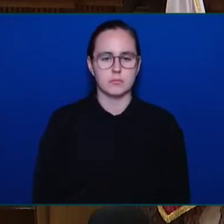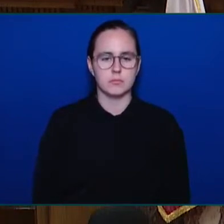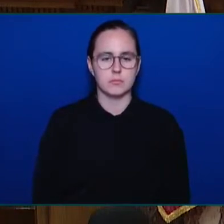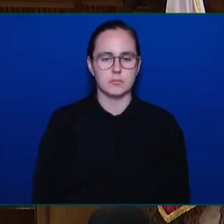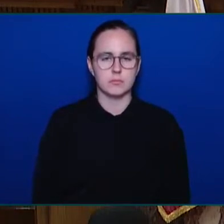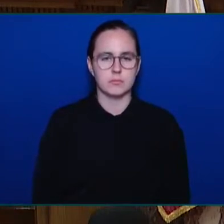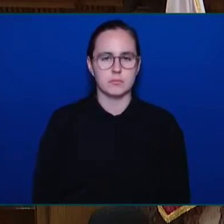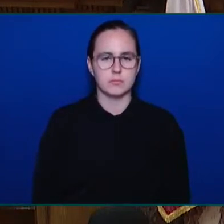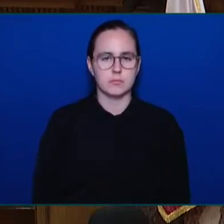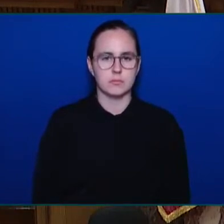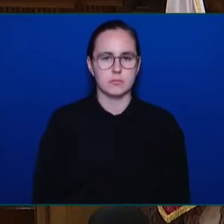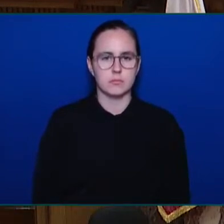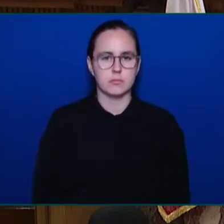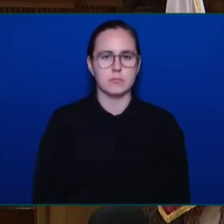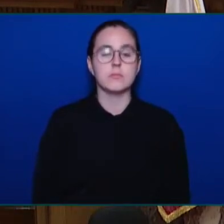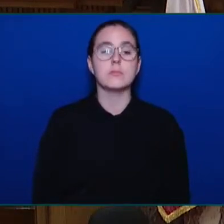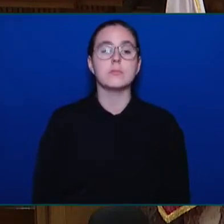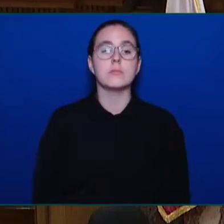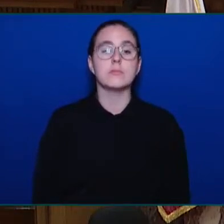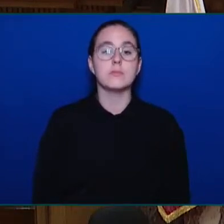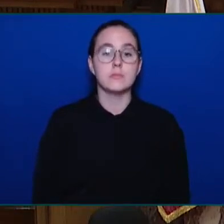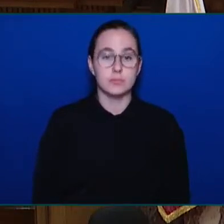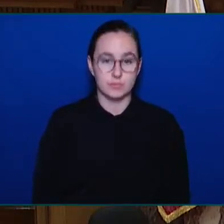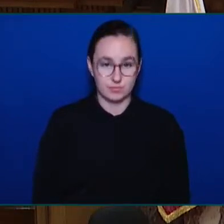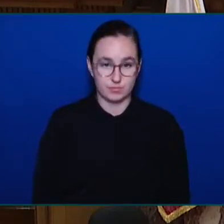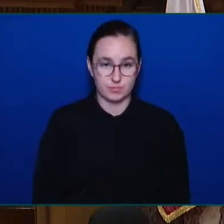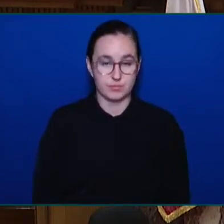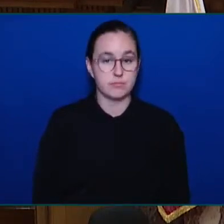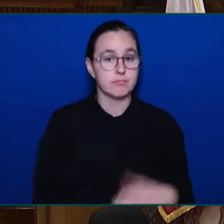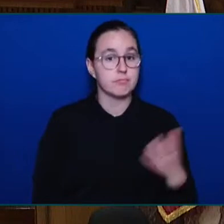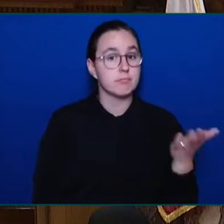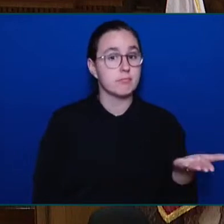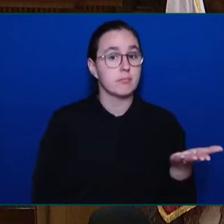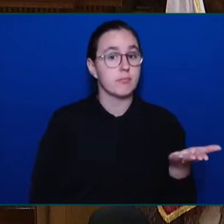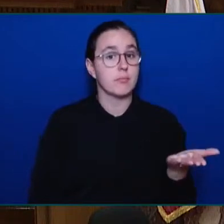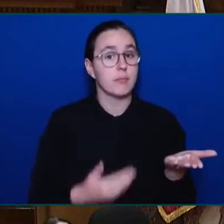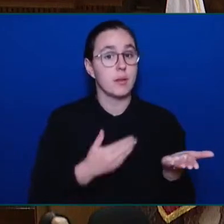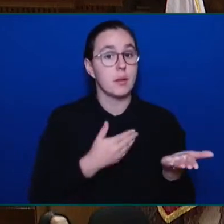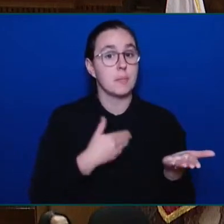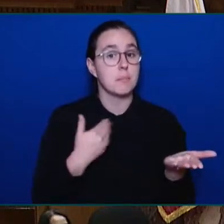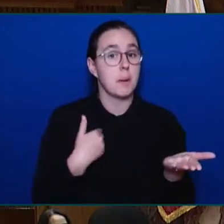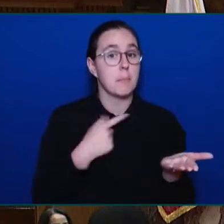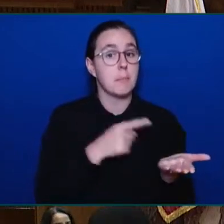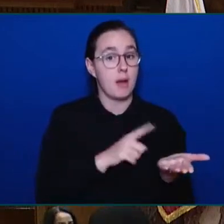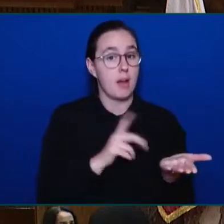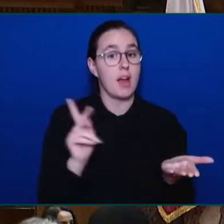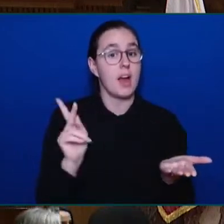I ask for member of Kelowna Mission to lead the House in prayer or reflection.